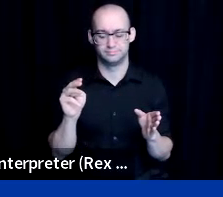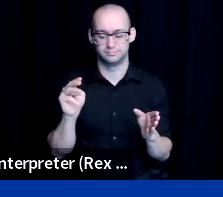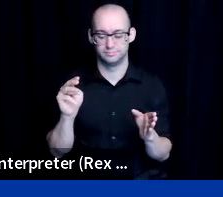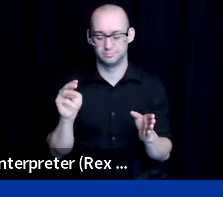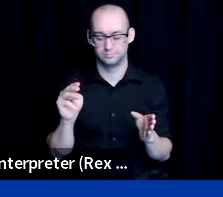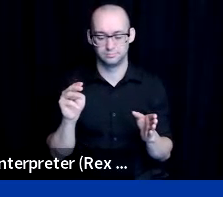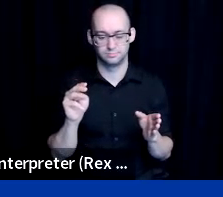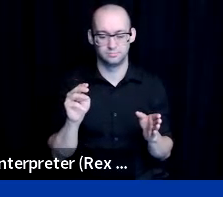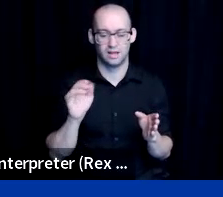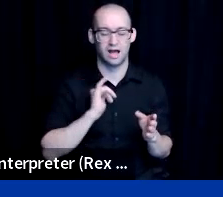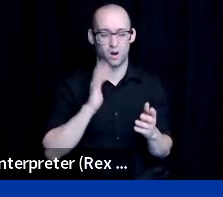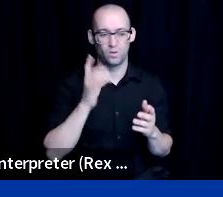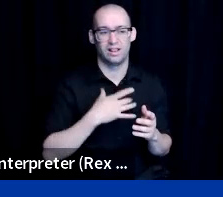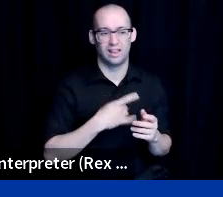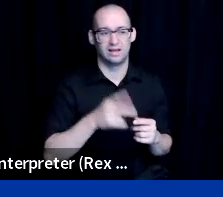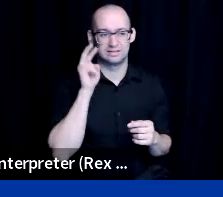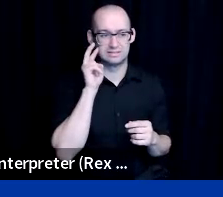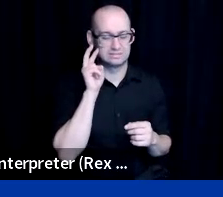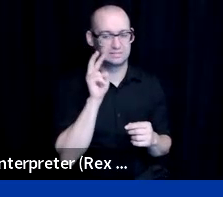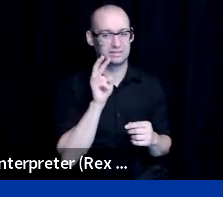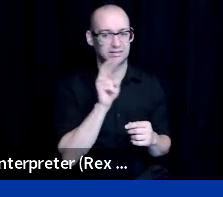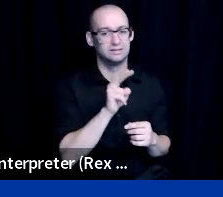that I would like to see